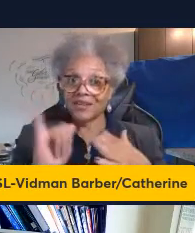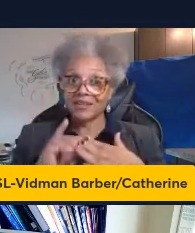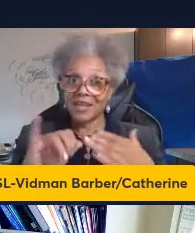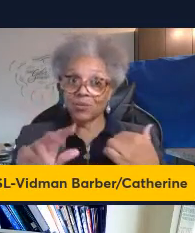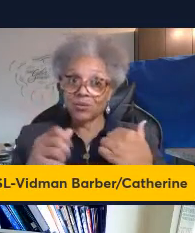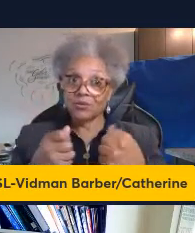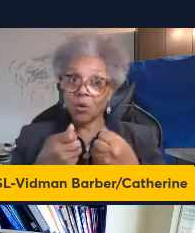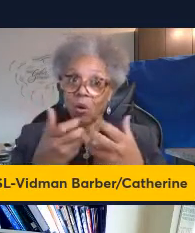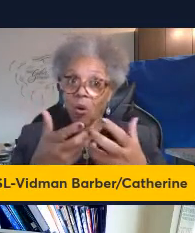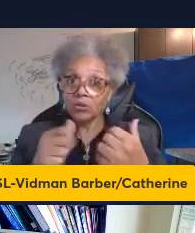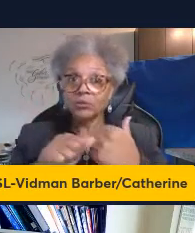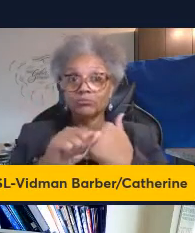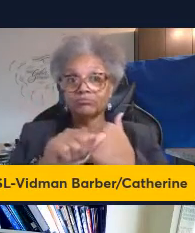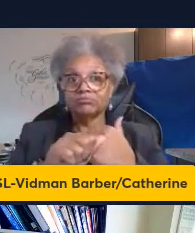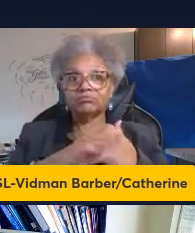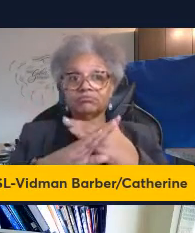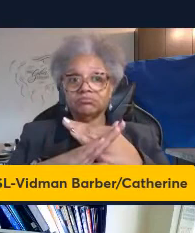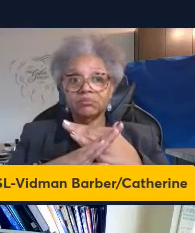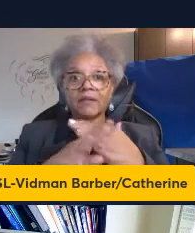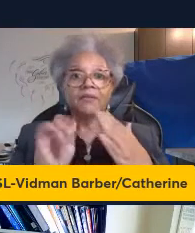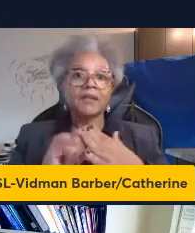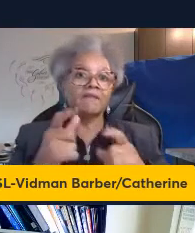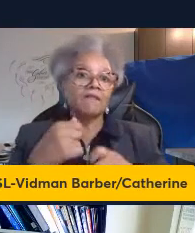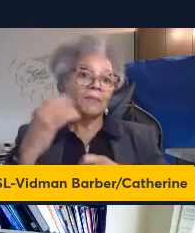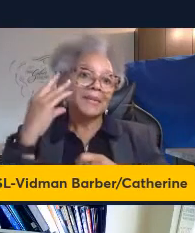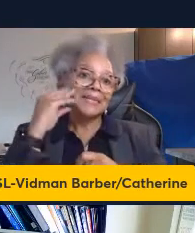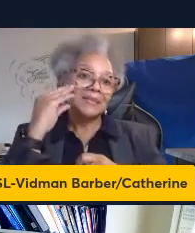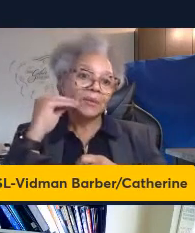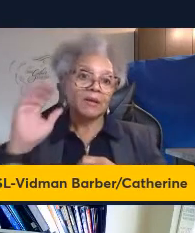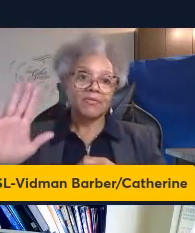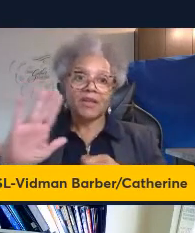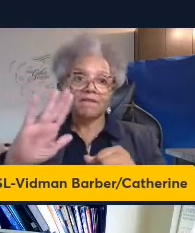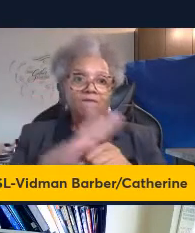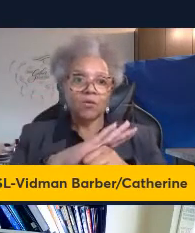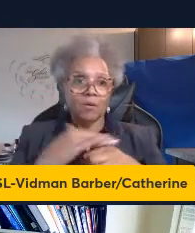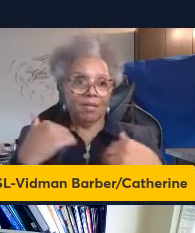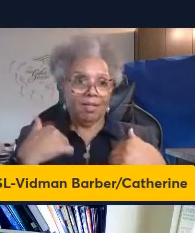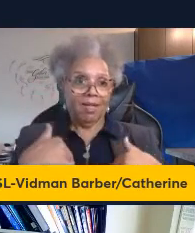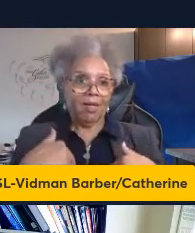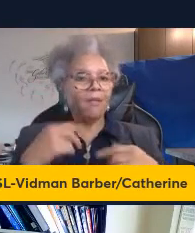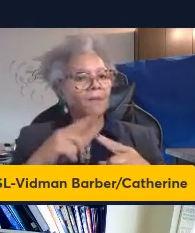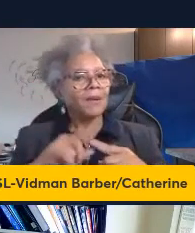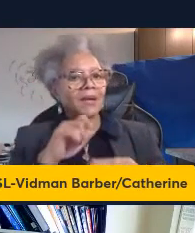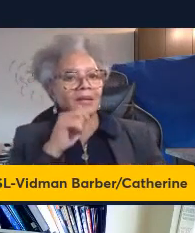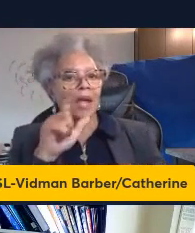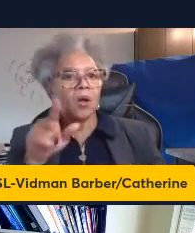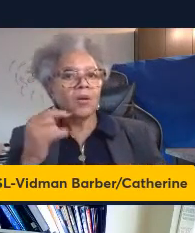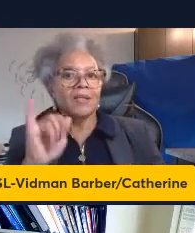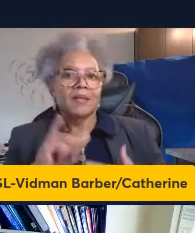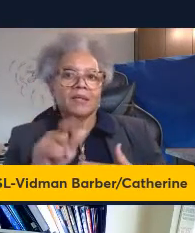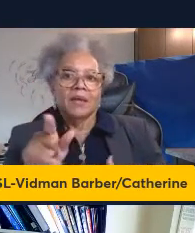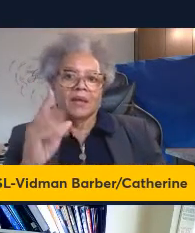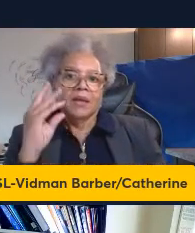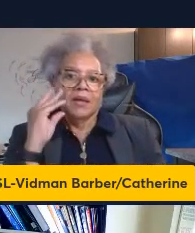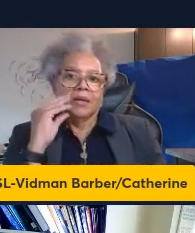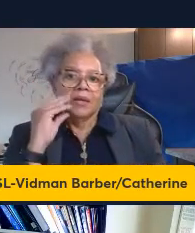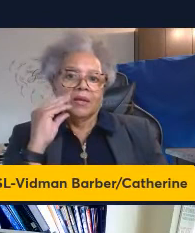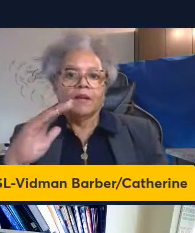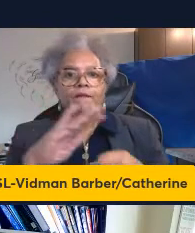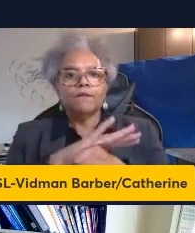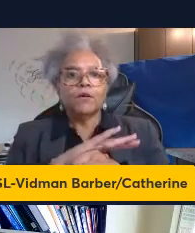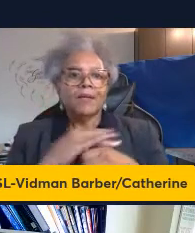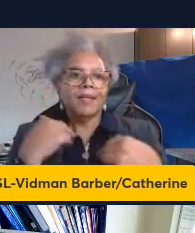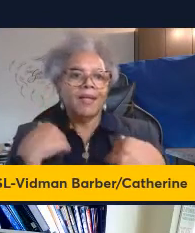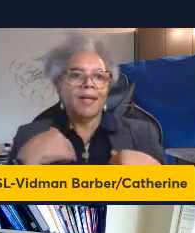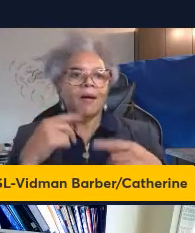jeopardize or prevent them from experiencing their full health, but not only just that they experience their full health,